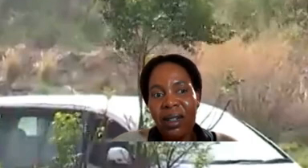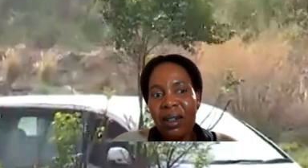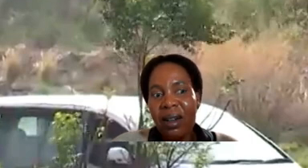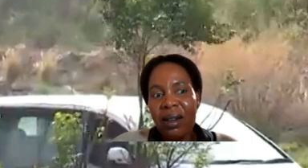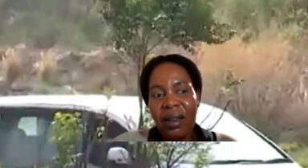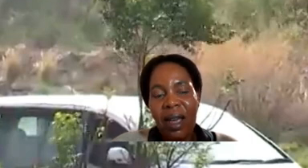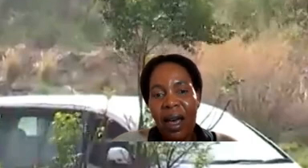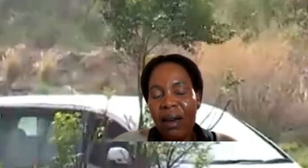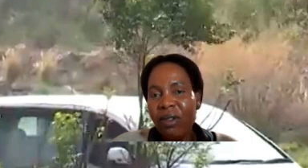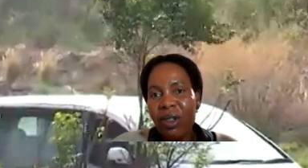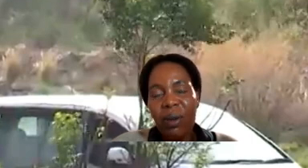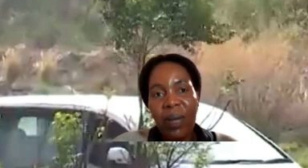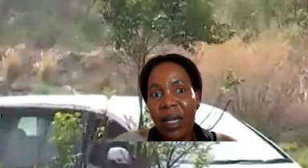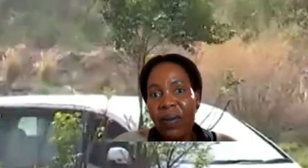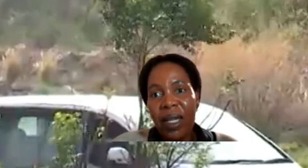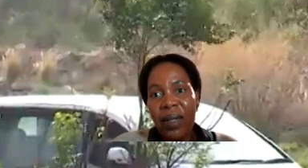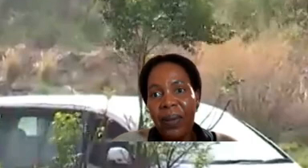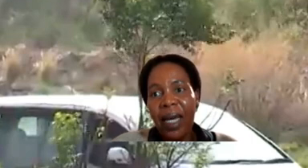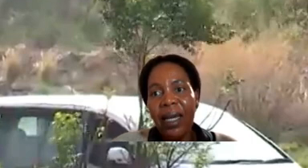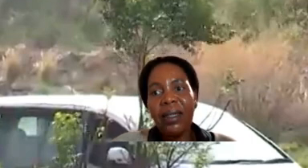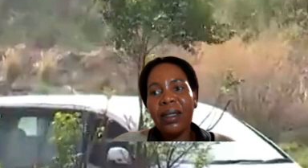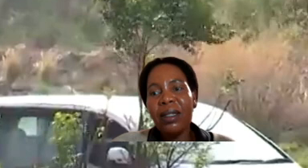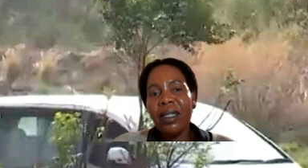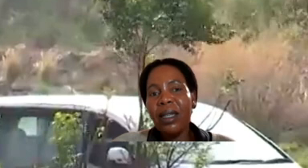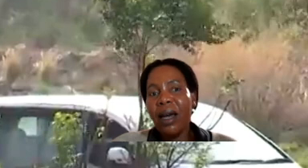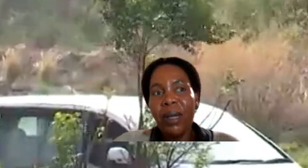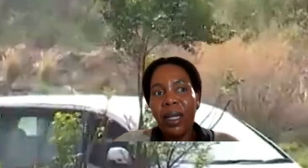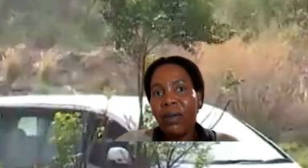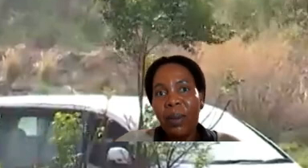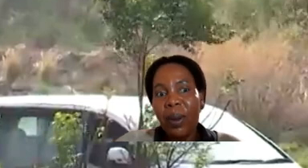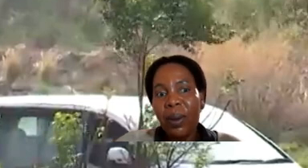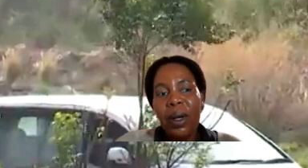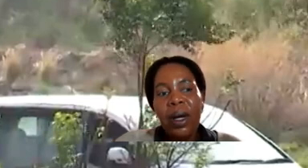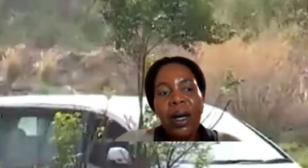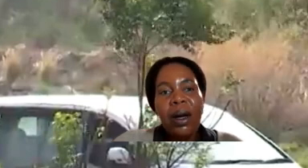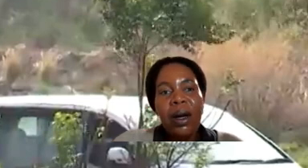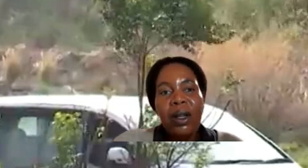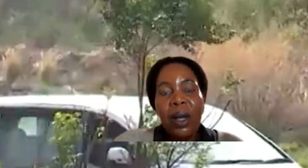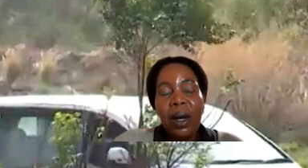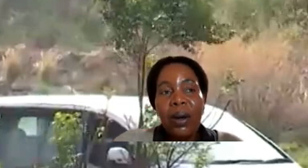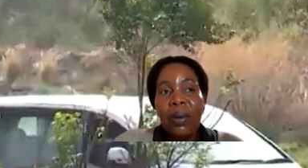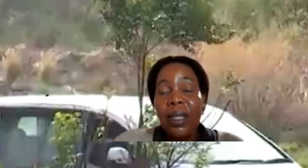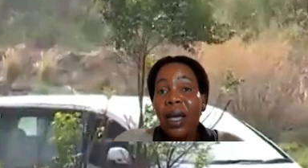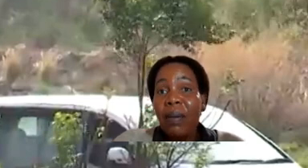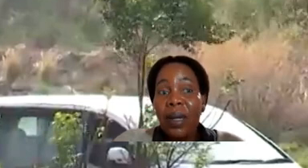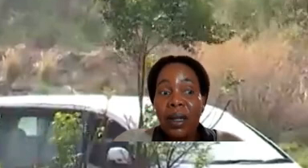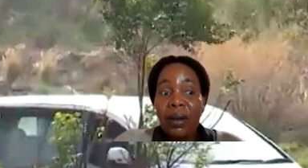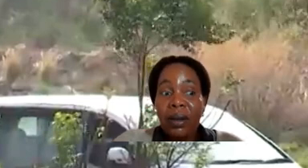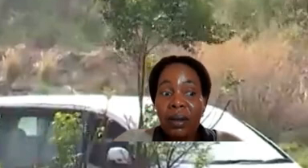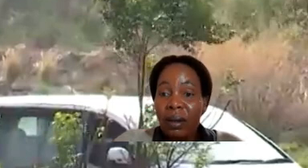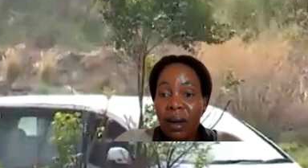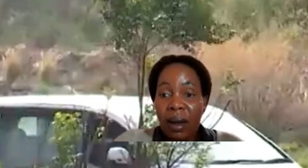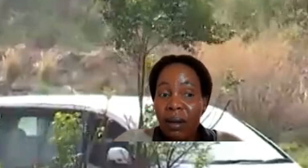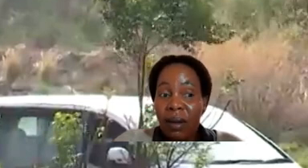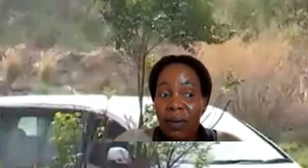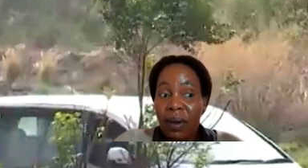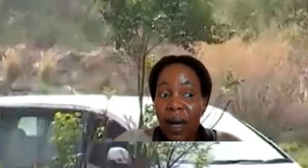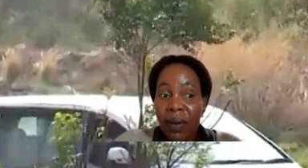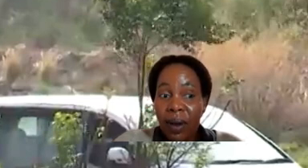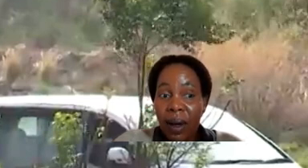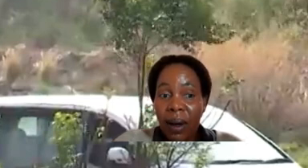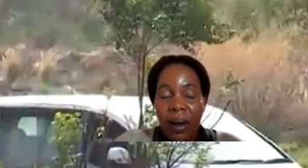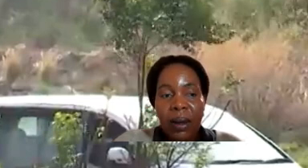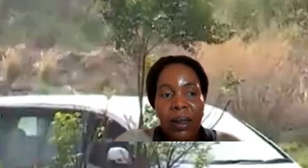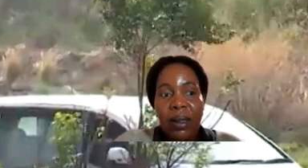cannot, don't believe it. It is just unbelievable. So what's happening here, if